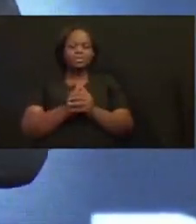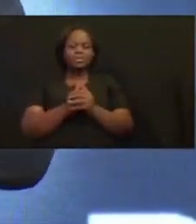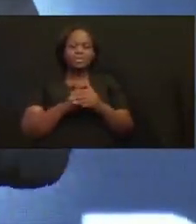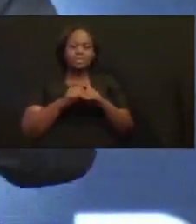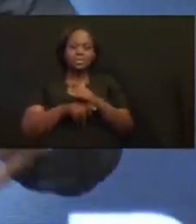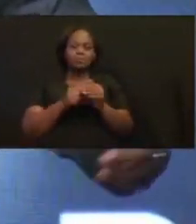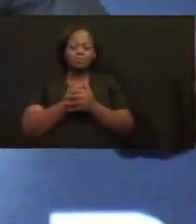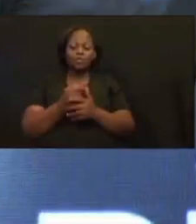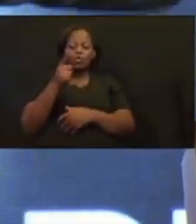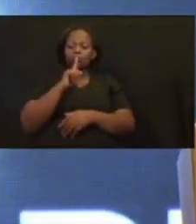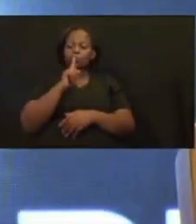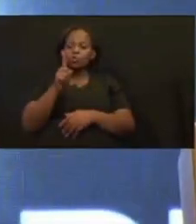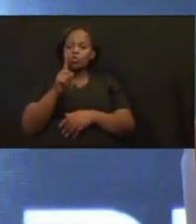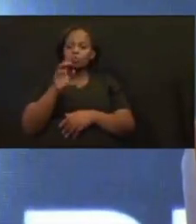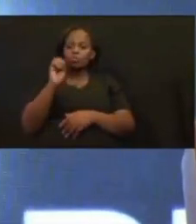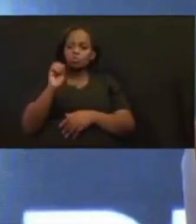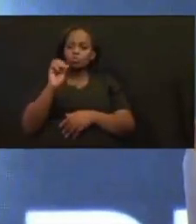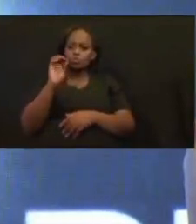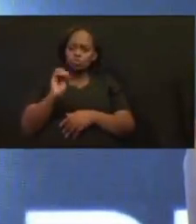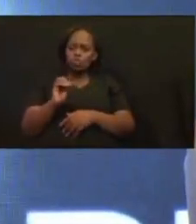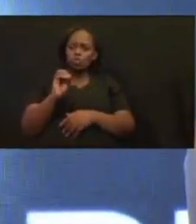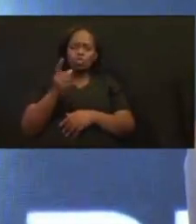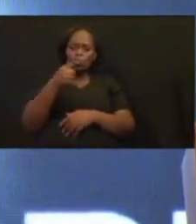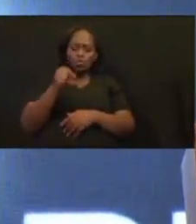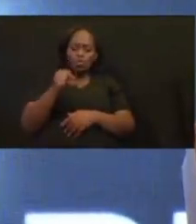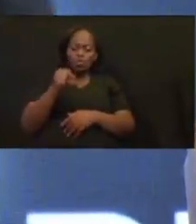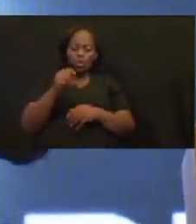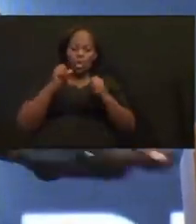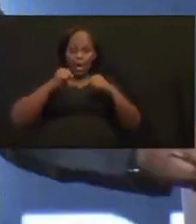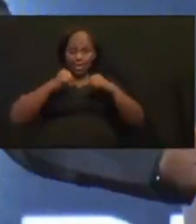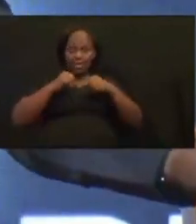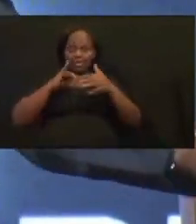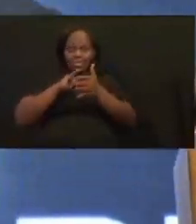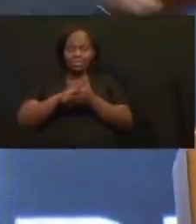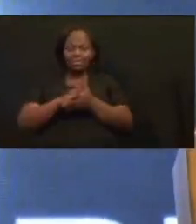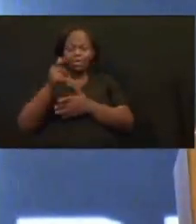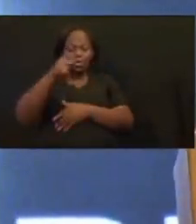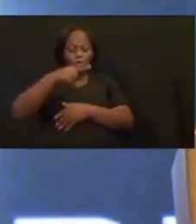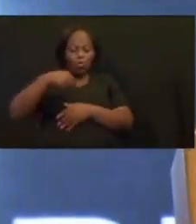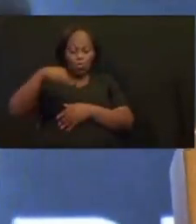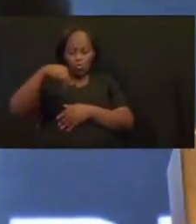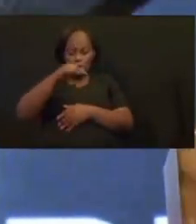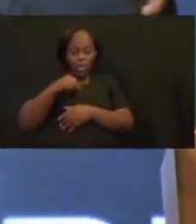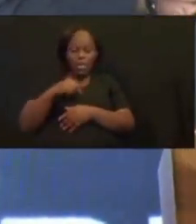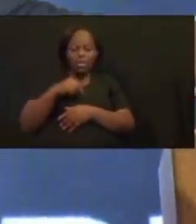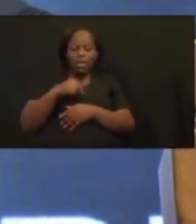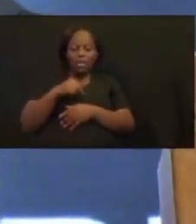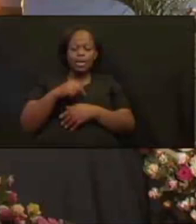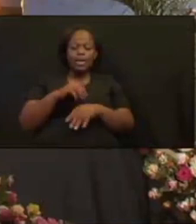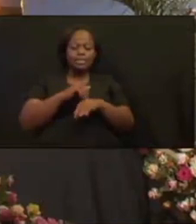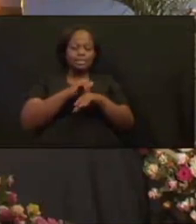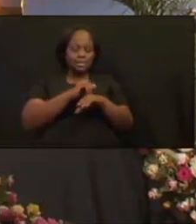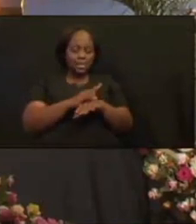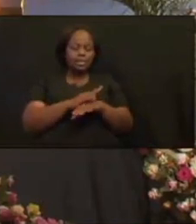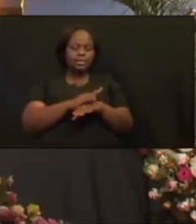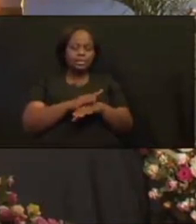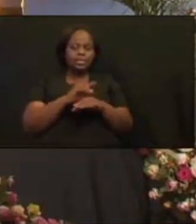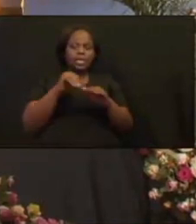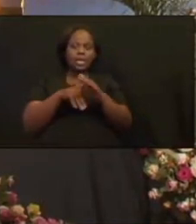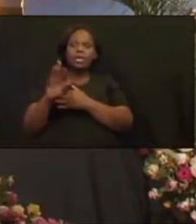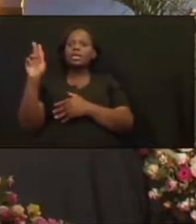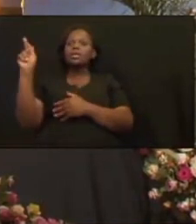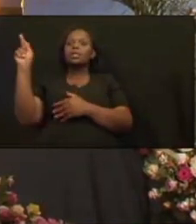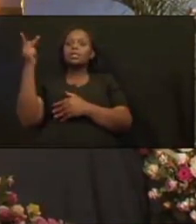So we agree that we are sent from God through Kenya or whatever nation you are coming from. So